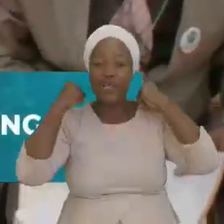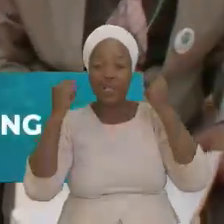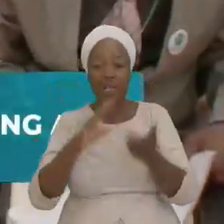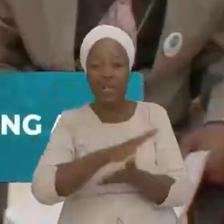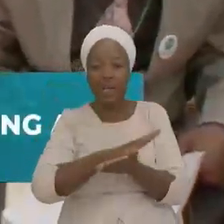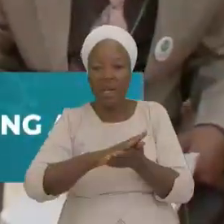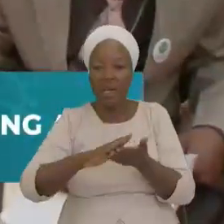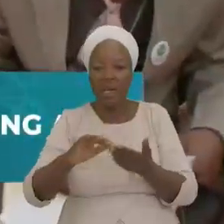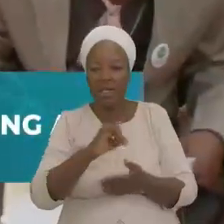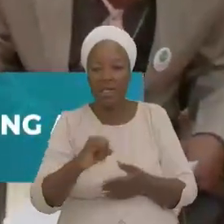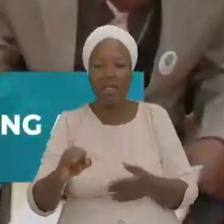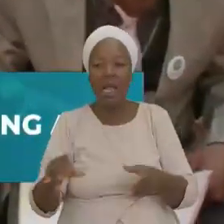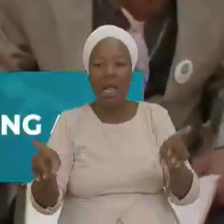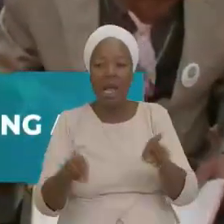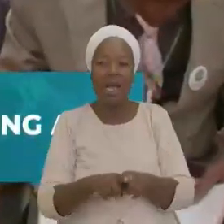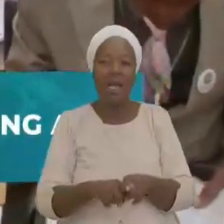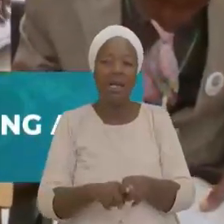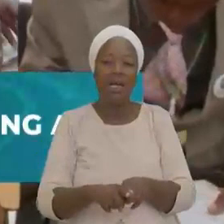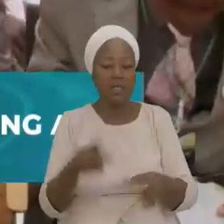as foretold.